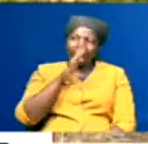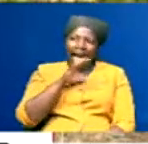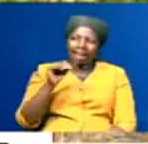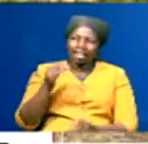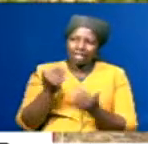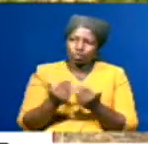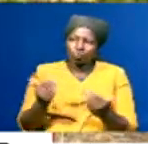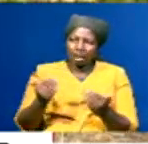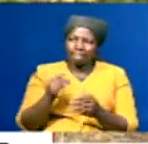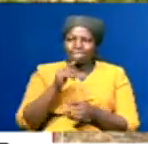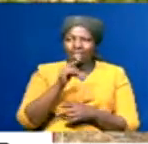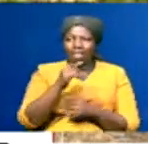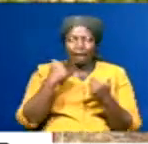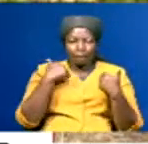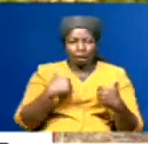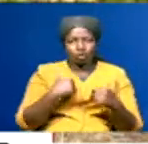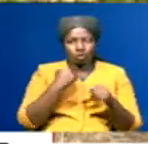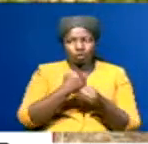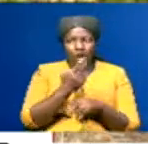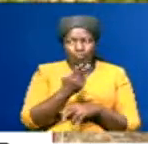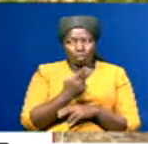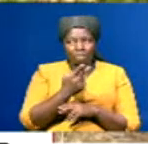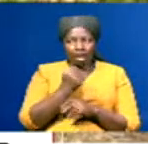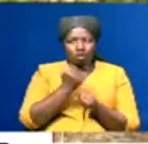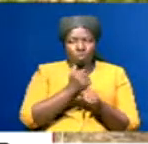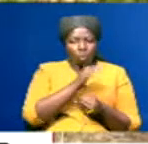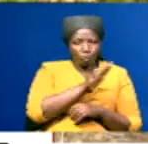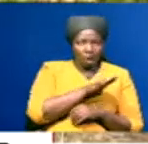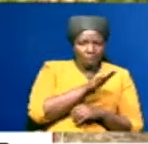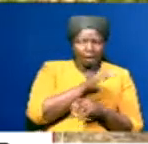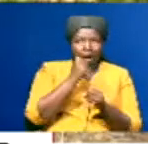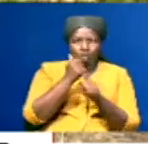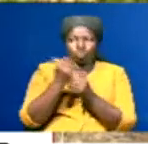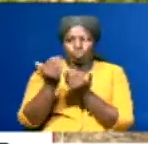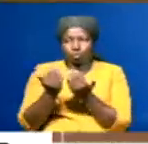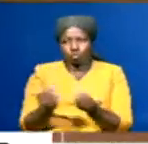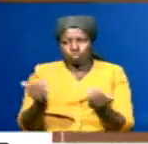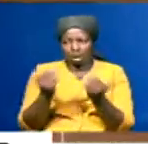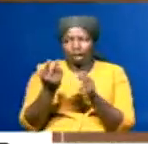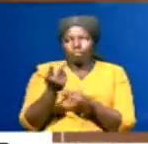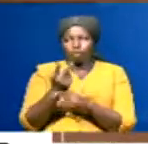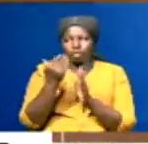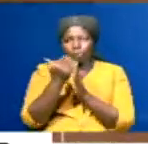was doing both. I'll do women, I'll do children. Yes.